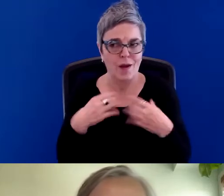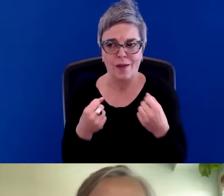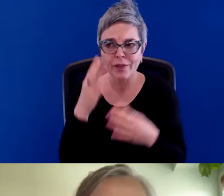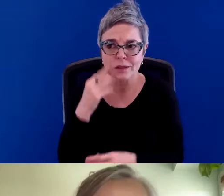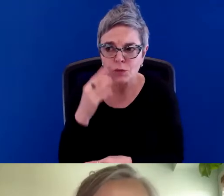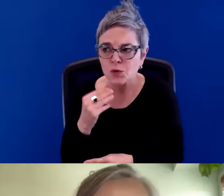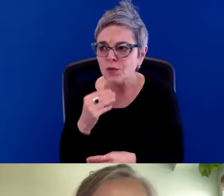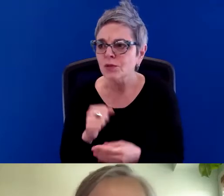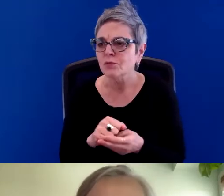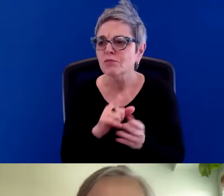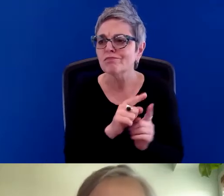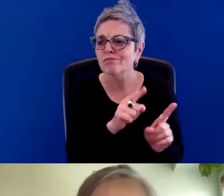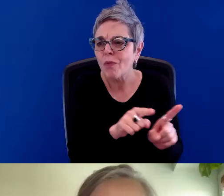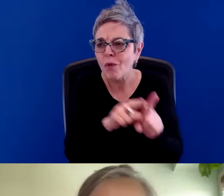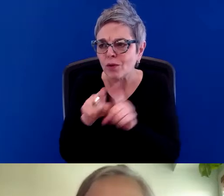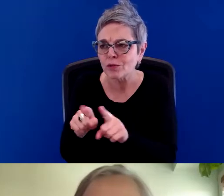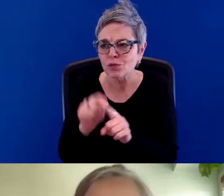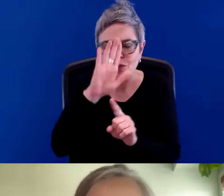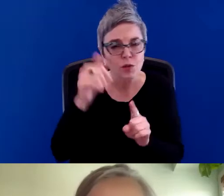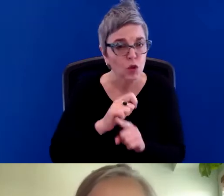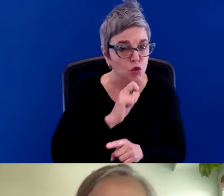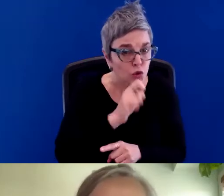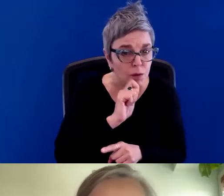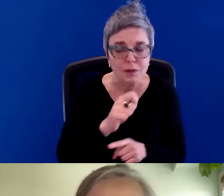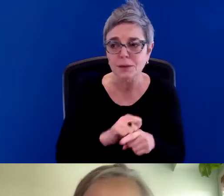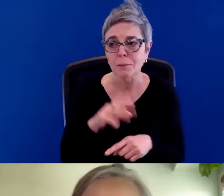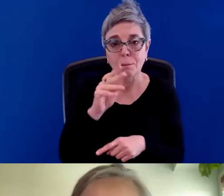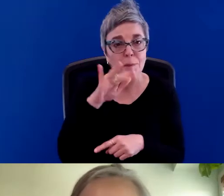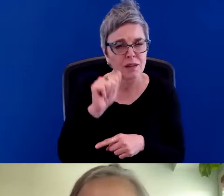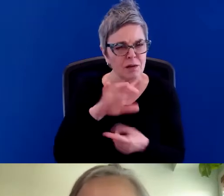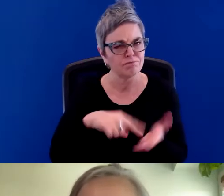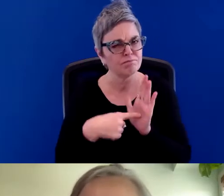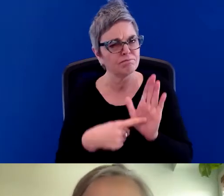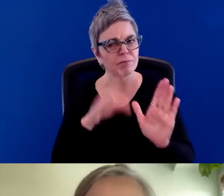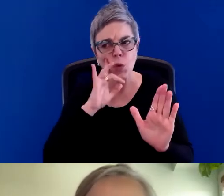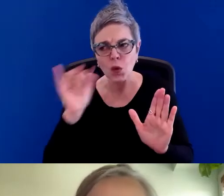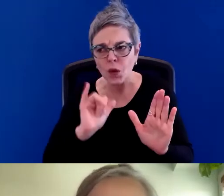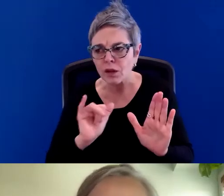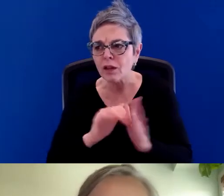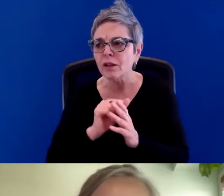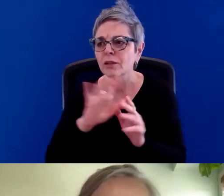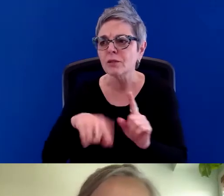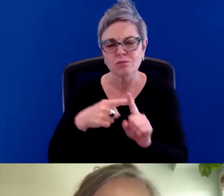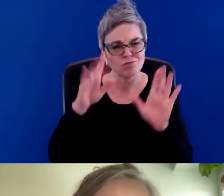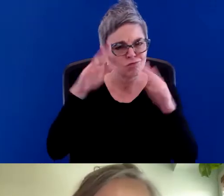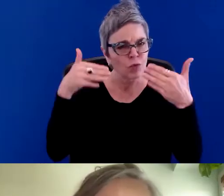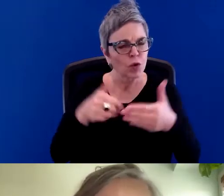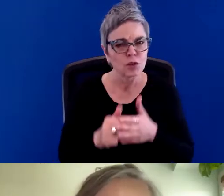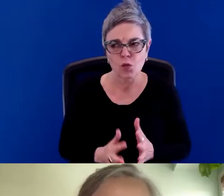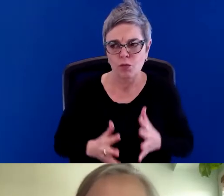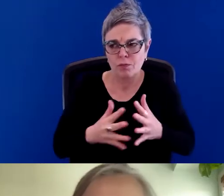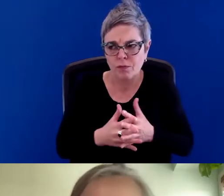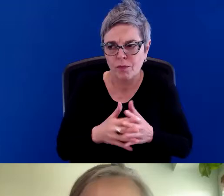social justice approaches, and she's passionate about mentoring undergraduate students through diverse and inclusive research